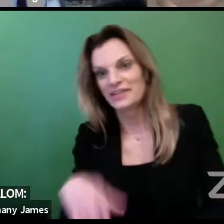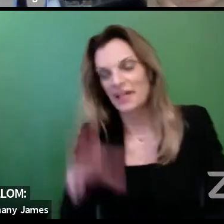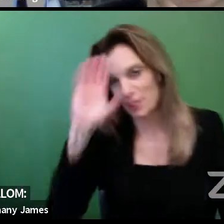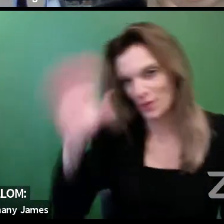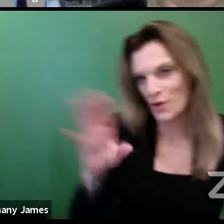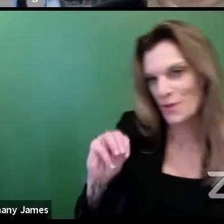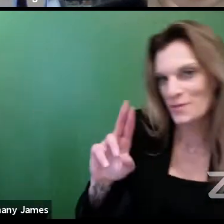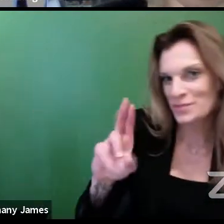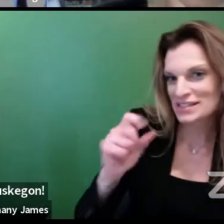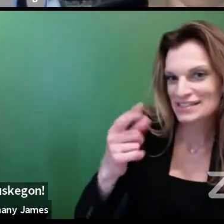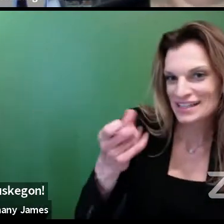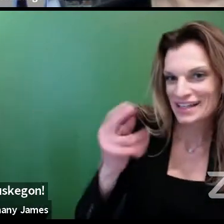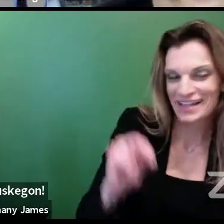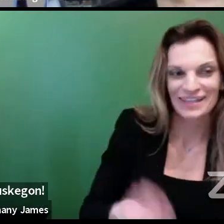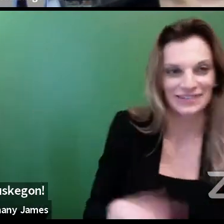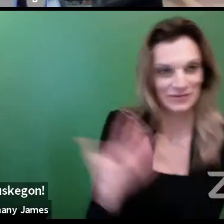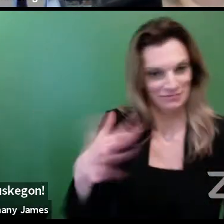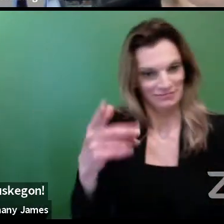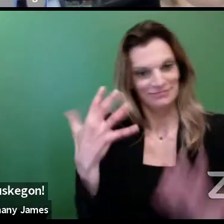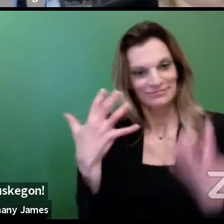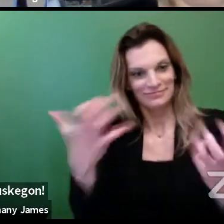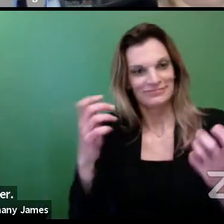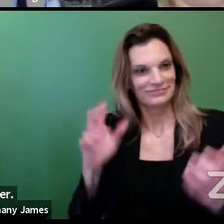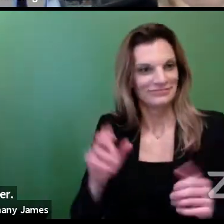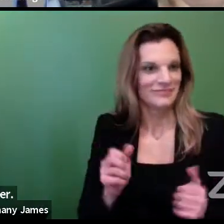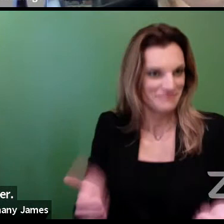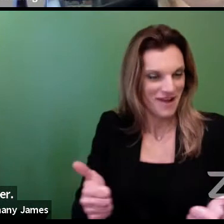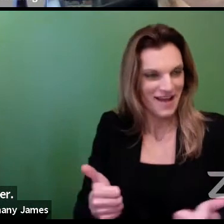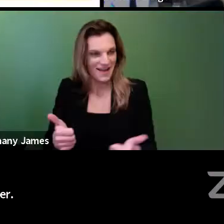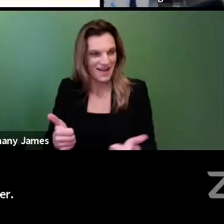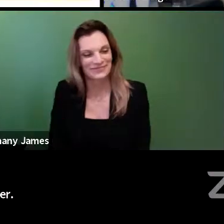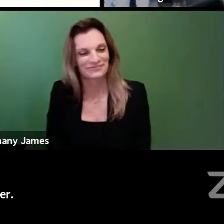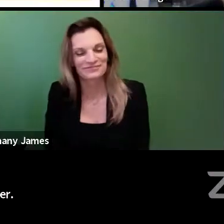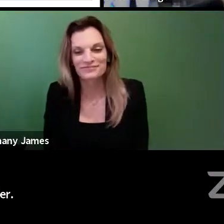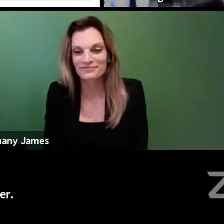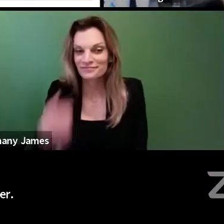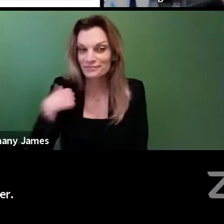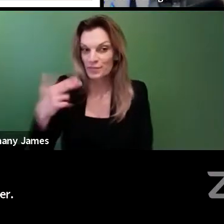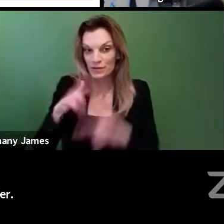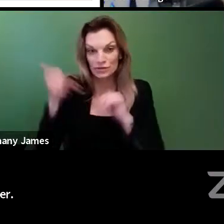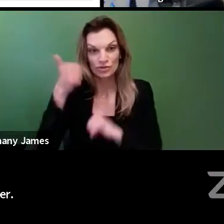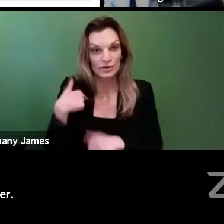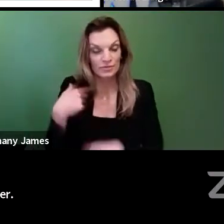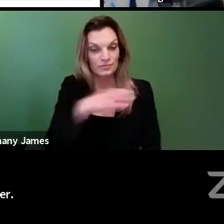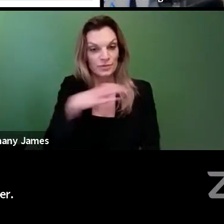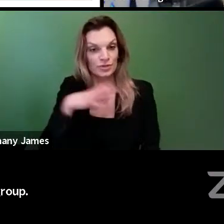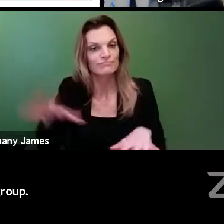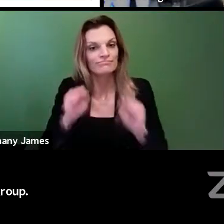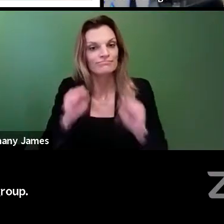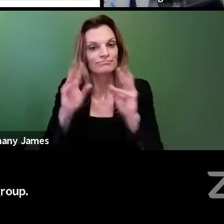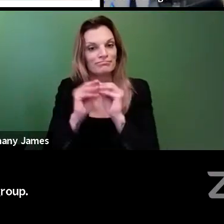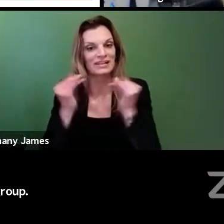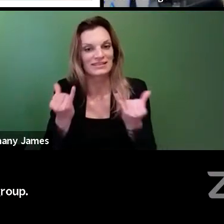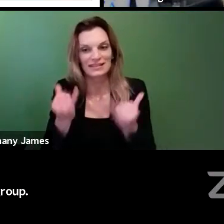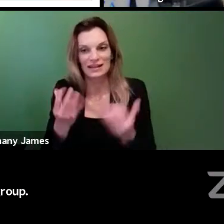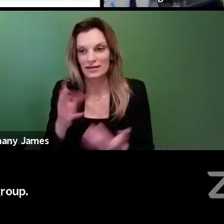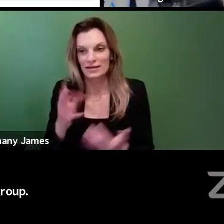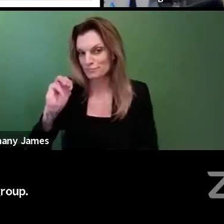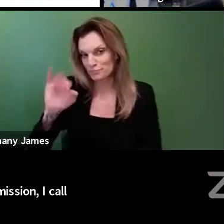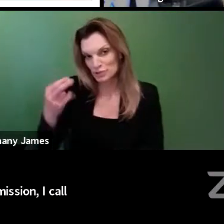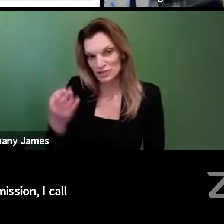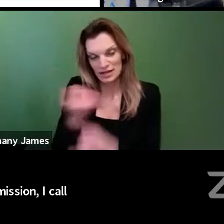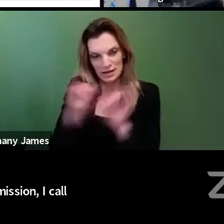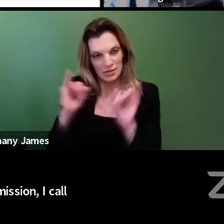That's better. I like a lively group. As chair of the commission, I call this meeting of the Michigan Independent